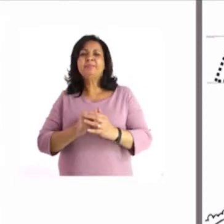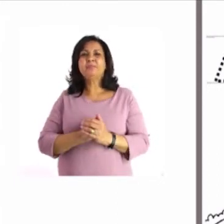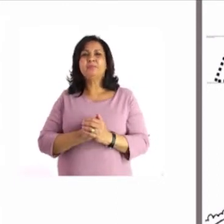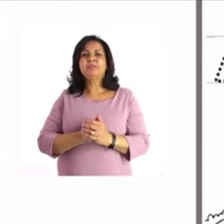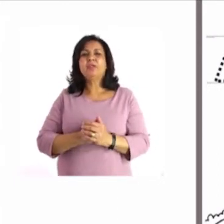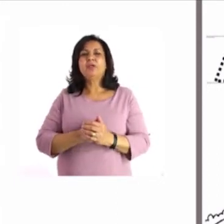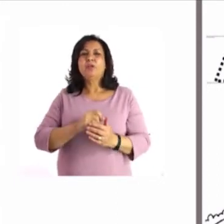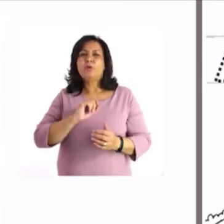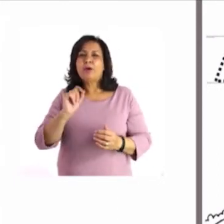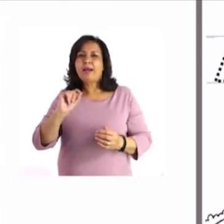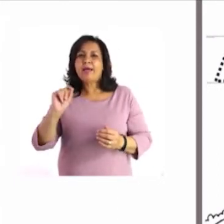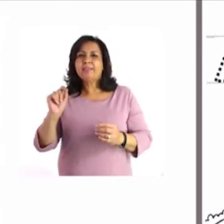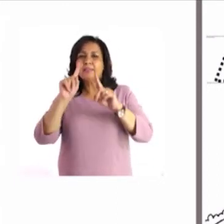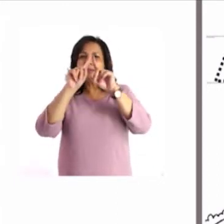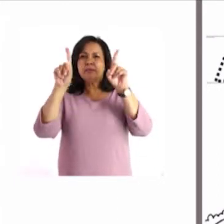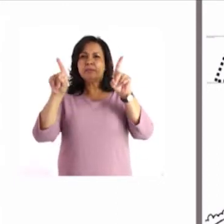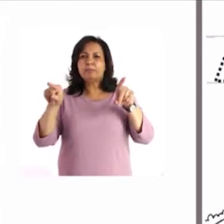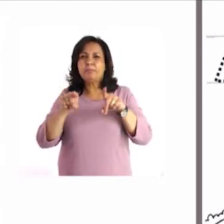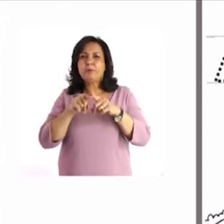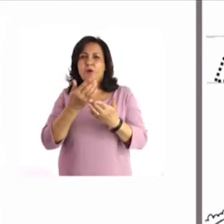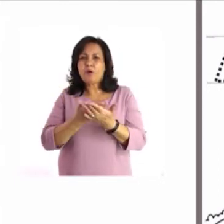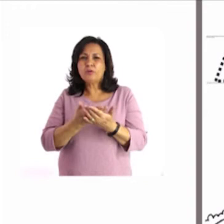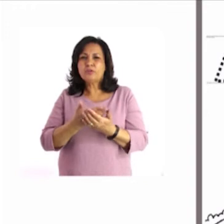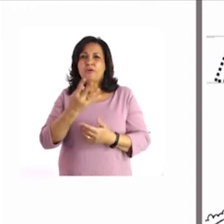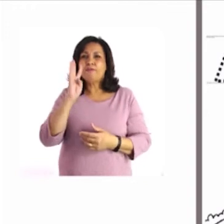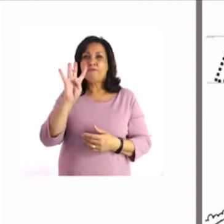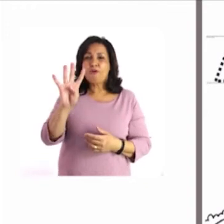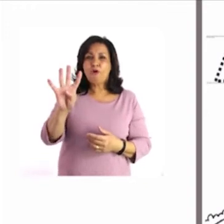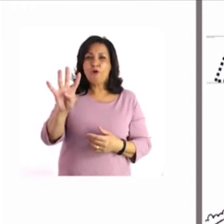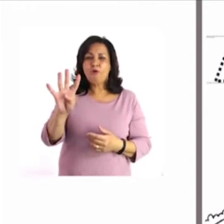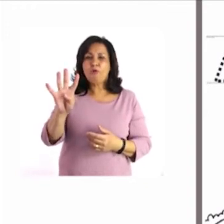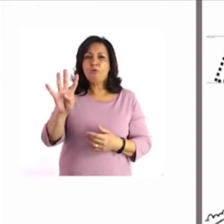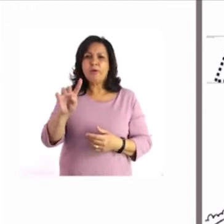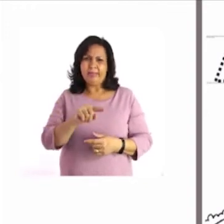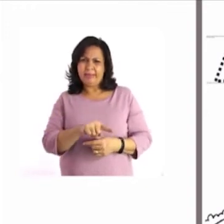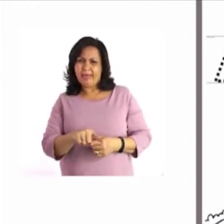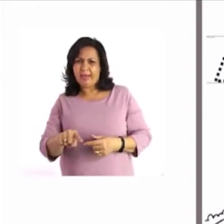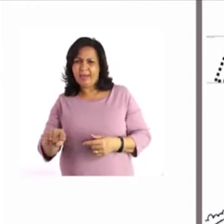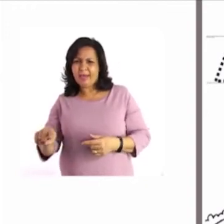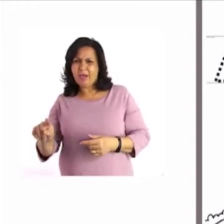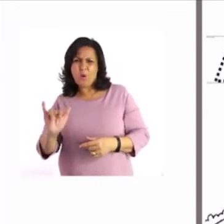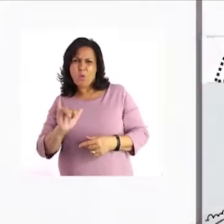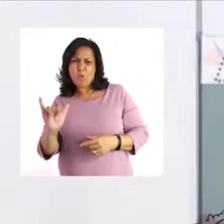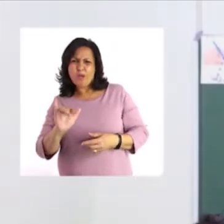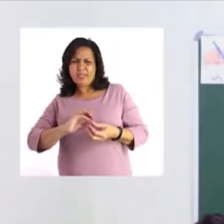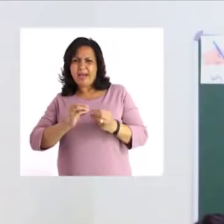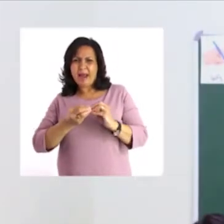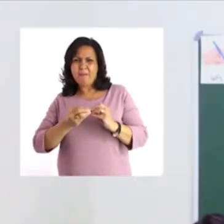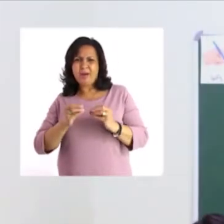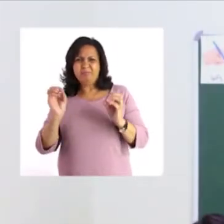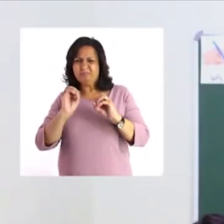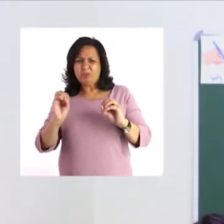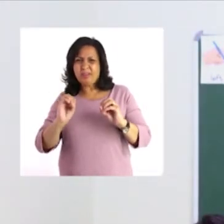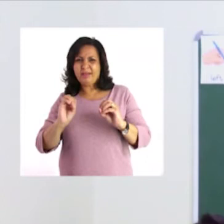blocks below the sheep, and then when you look at the number line, see what number is missing, and then you fill in the